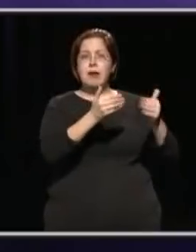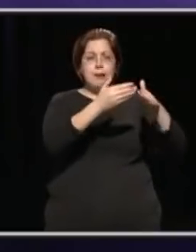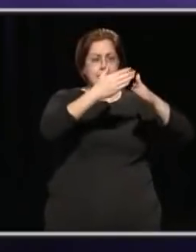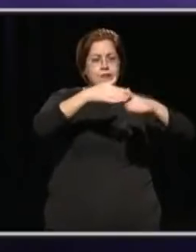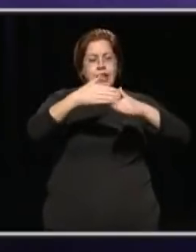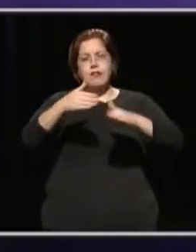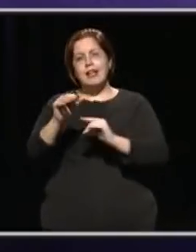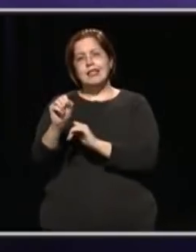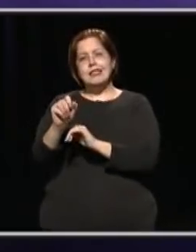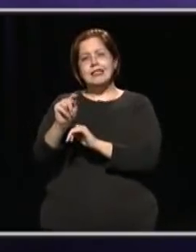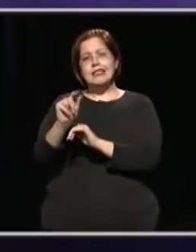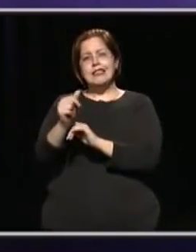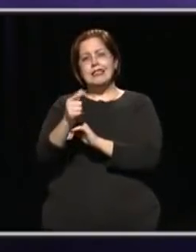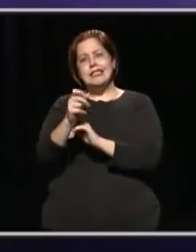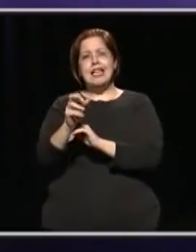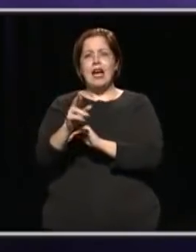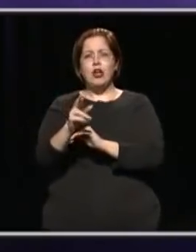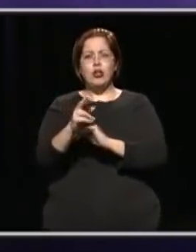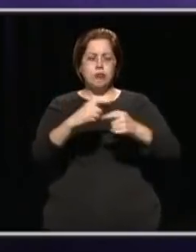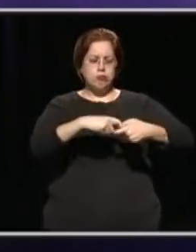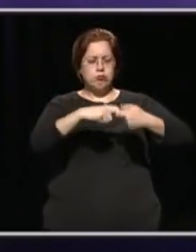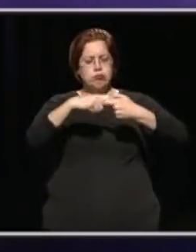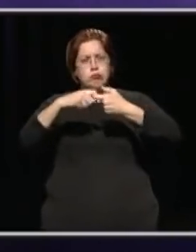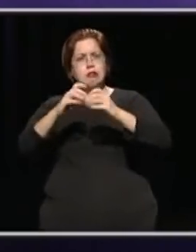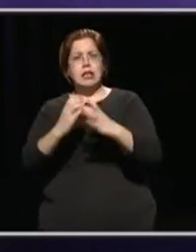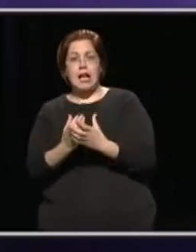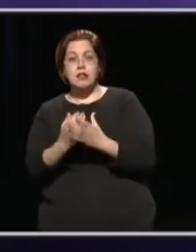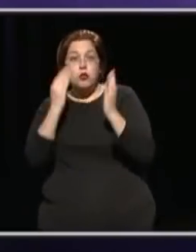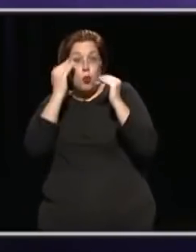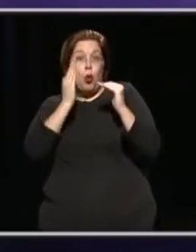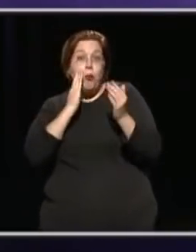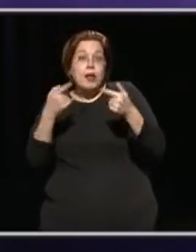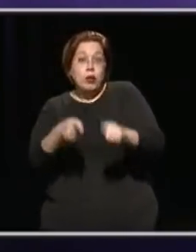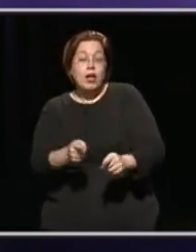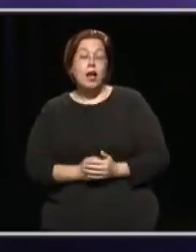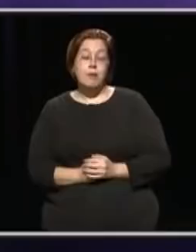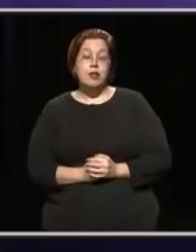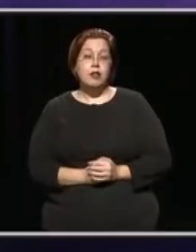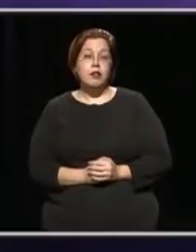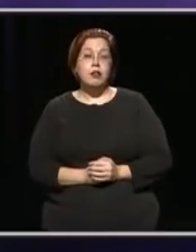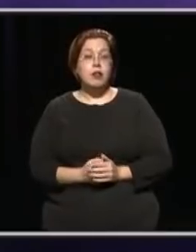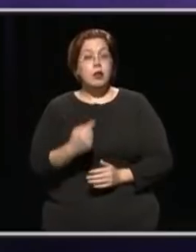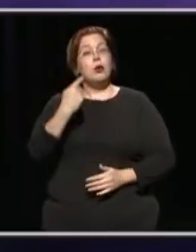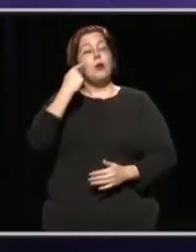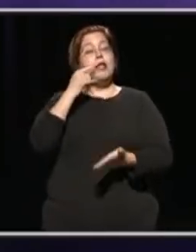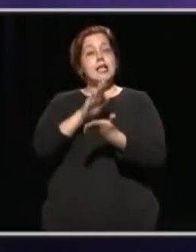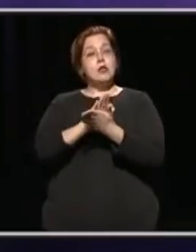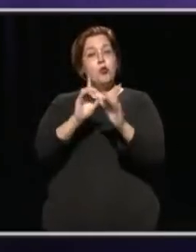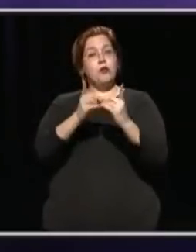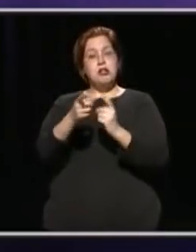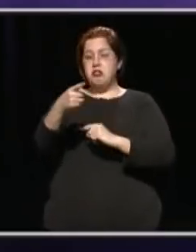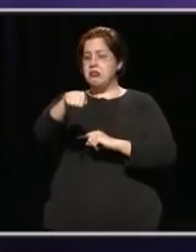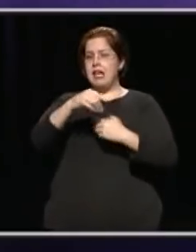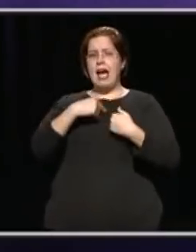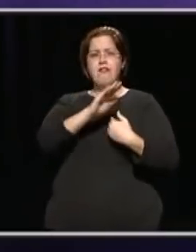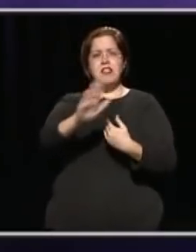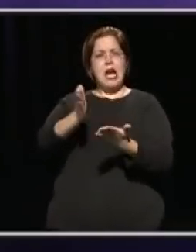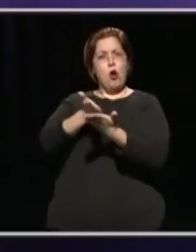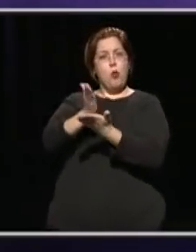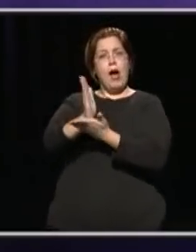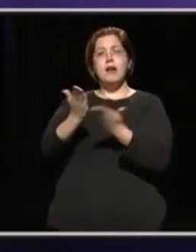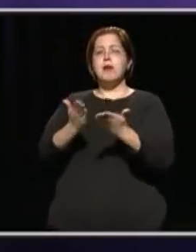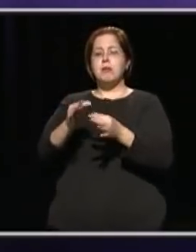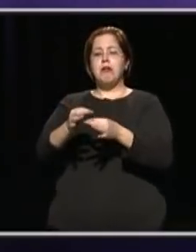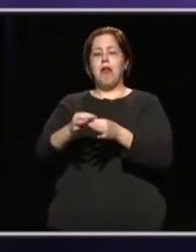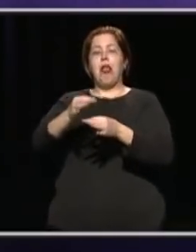classes. And we're hoping that he will do that. We think school districts have the right to maybe delay